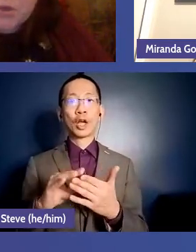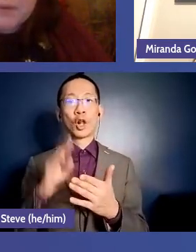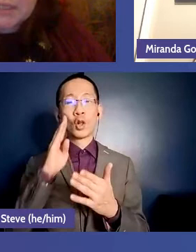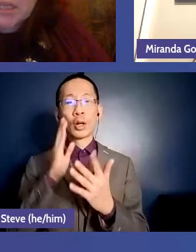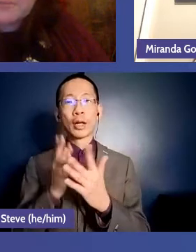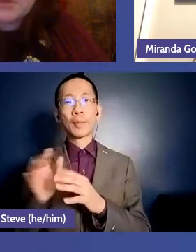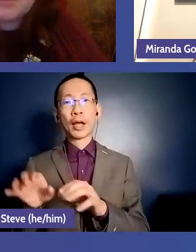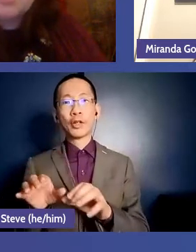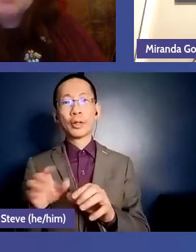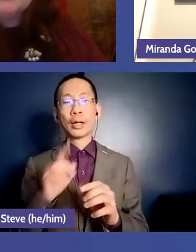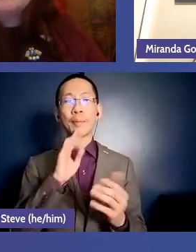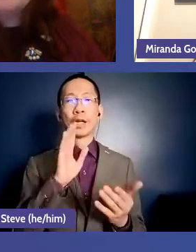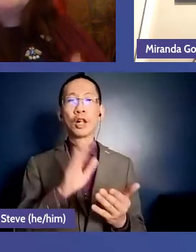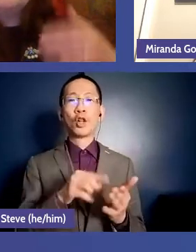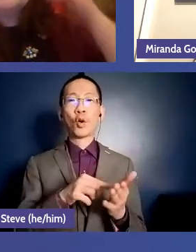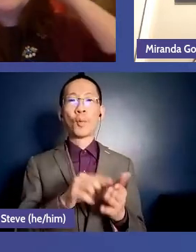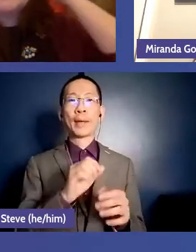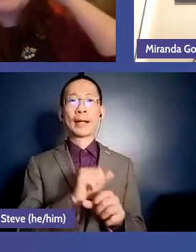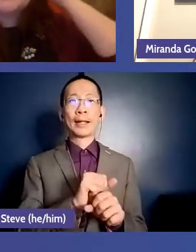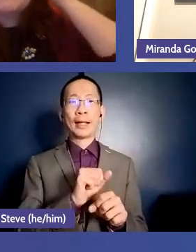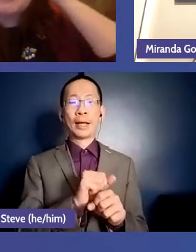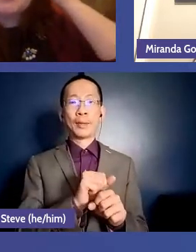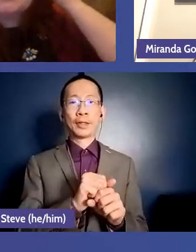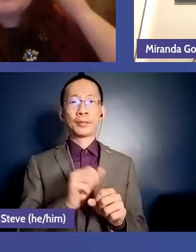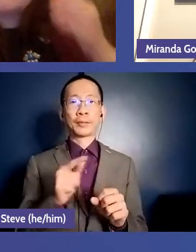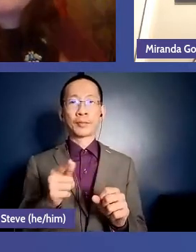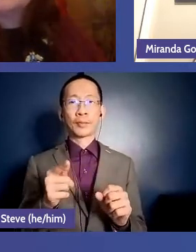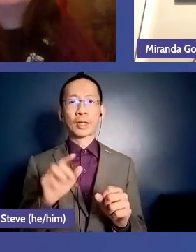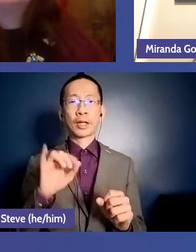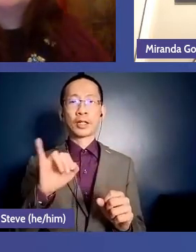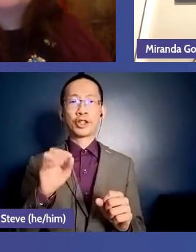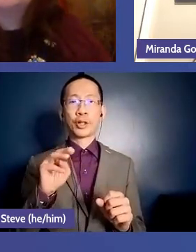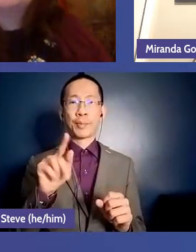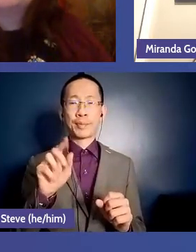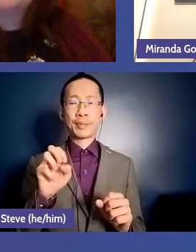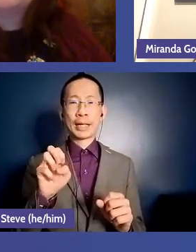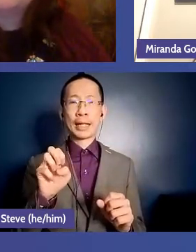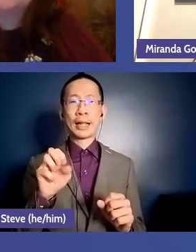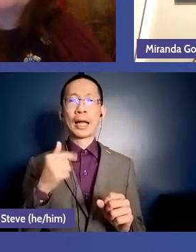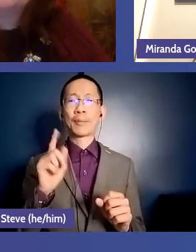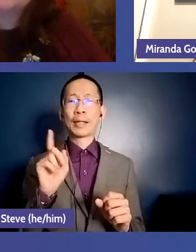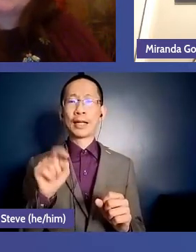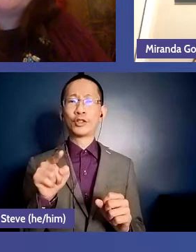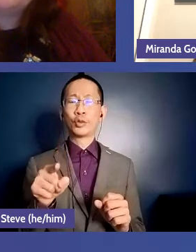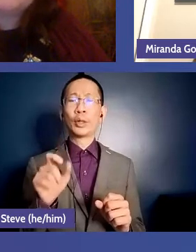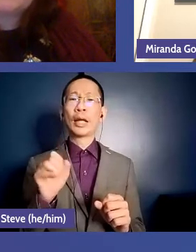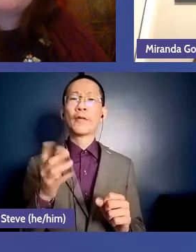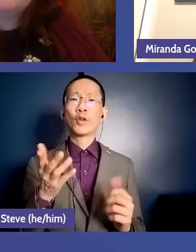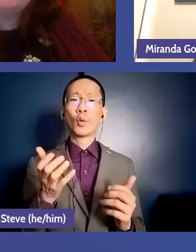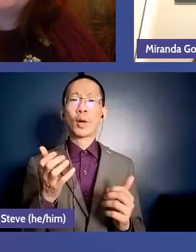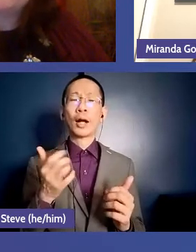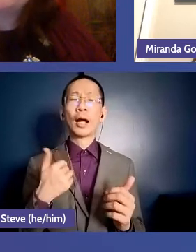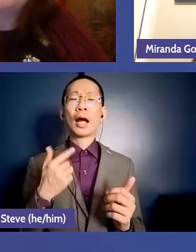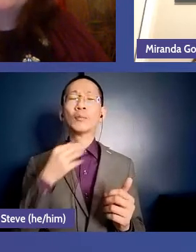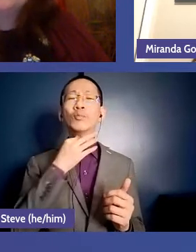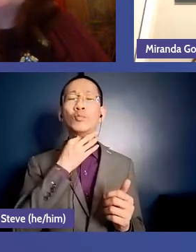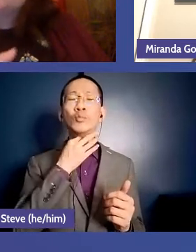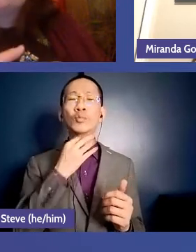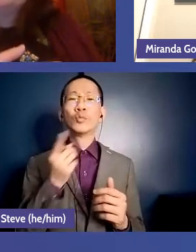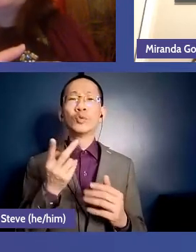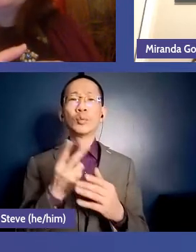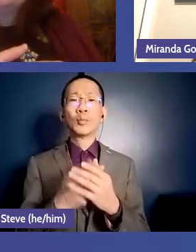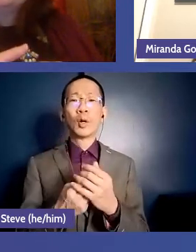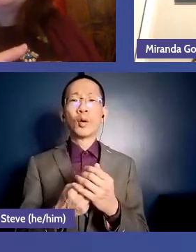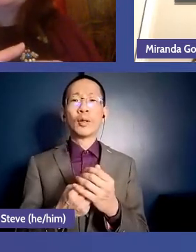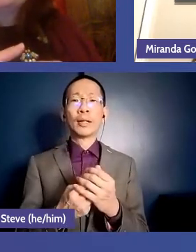and being low-paid labor. So actually, Jamil, and throwing it over to you, if you want to, I'd love to hear from you both, you